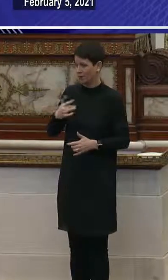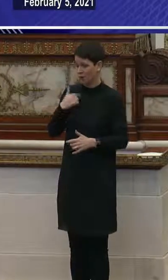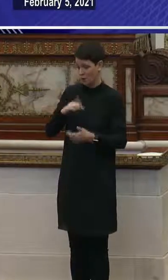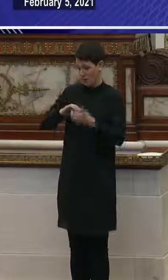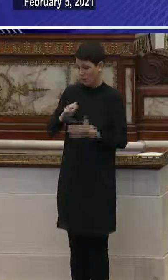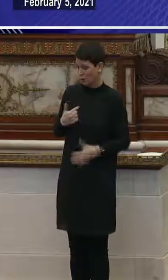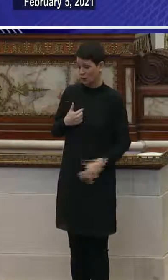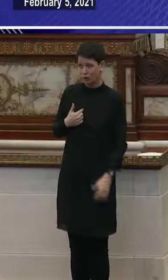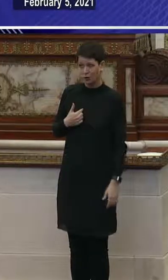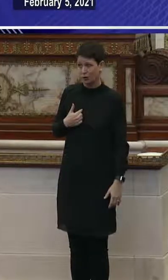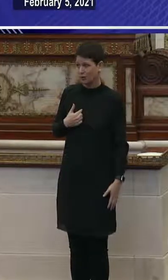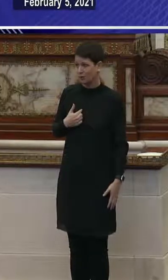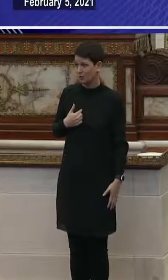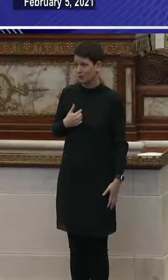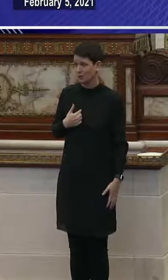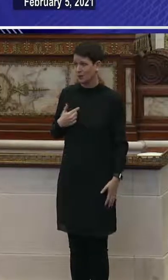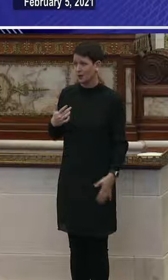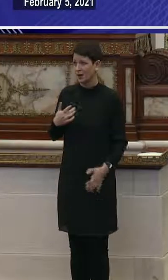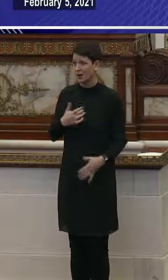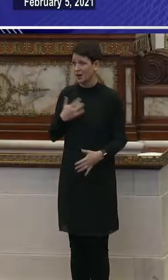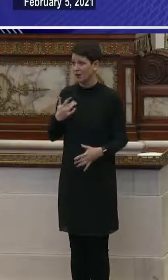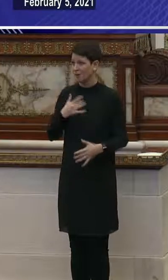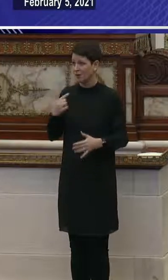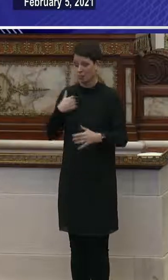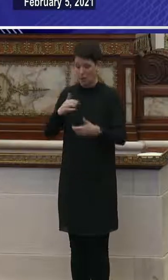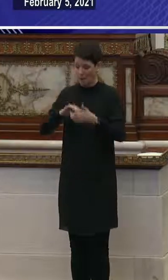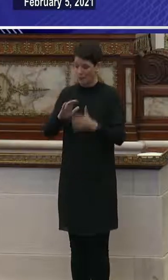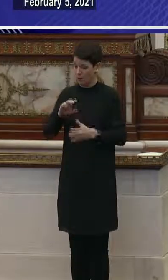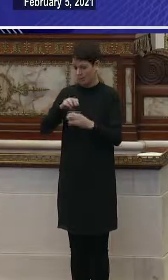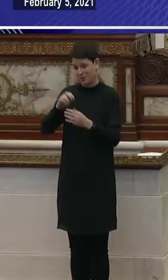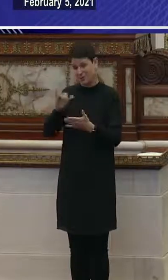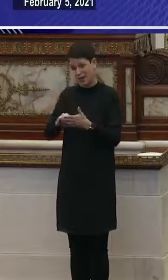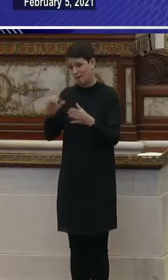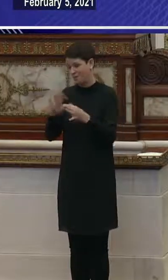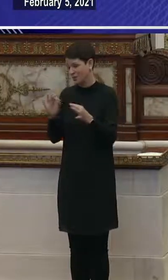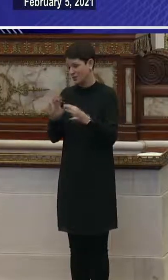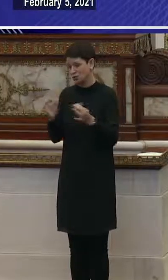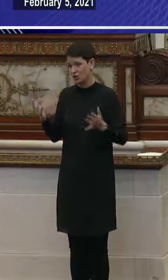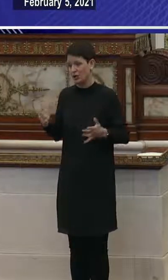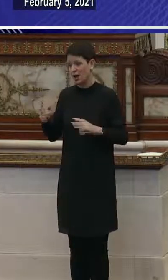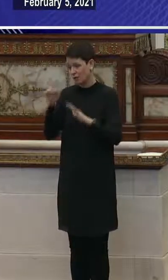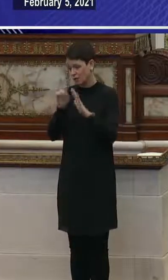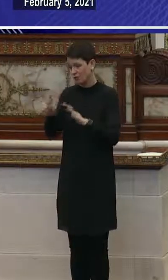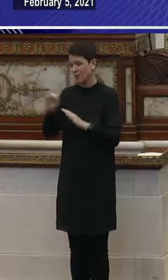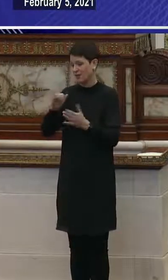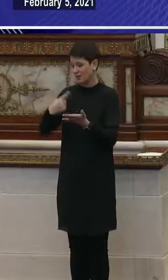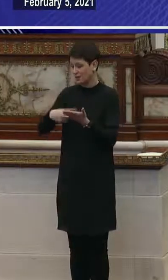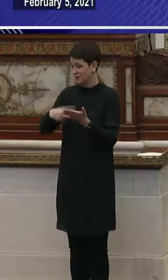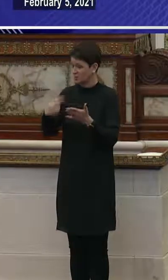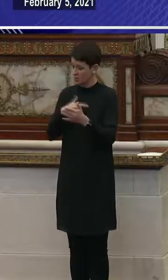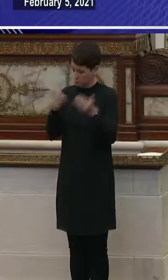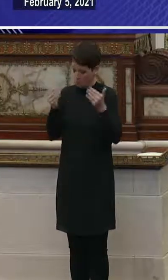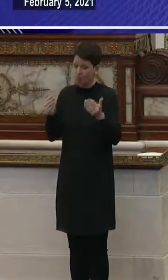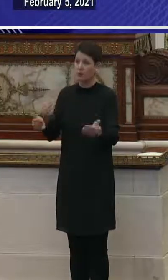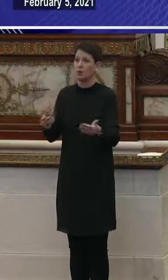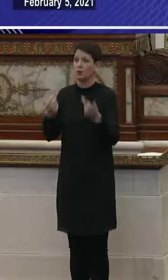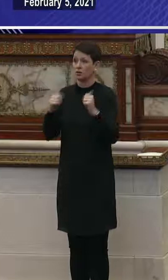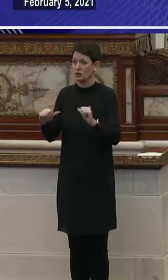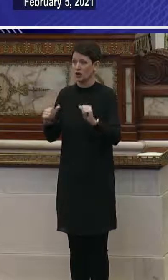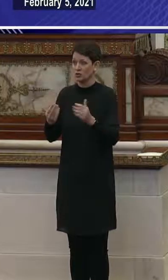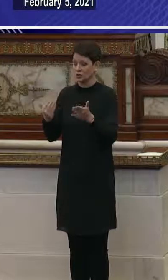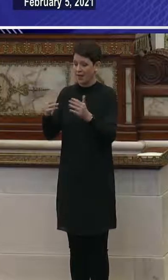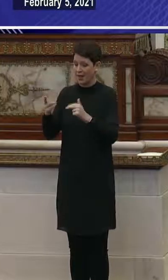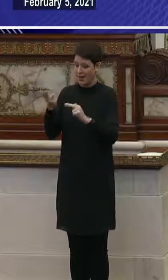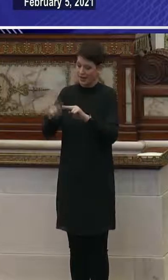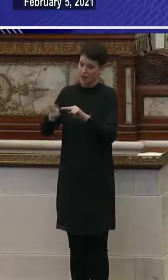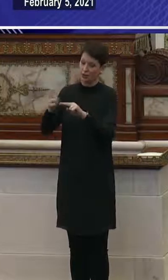this, I don't feel like we're a partner in that messaging. And so I look forward to that as we move forward and we try to regain some trust